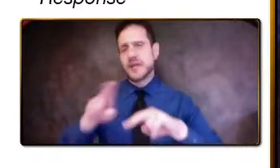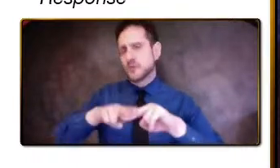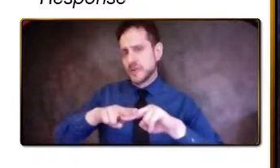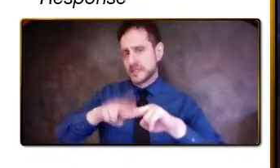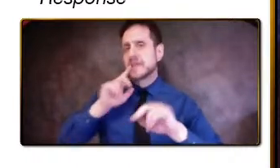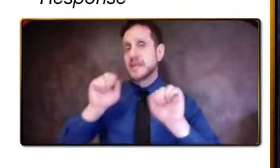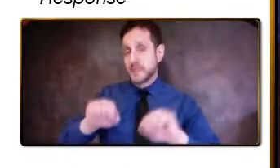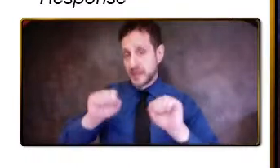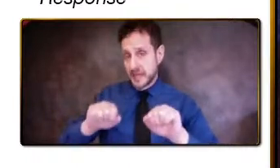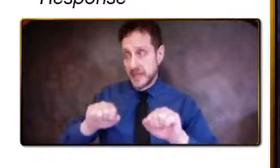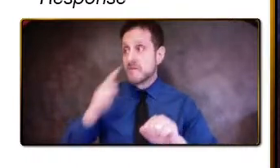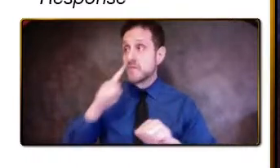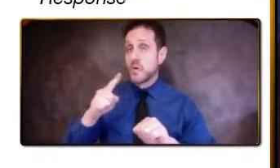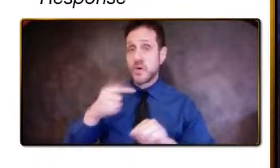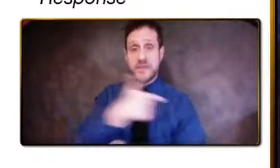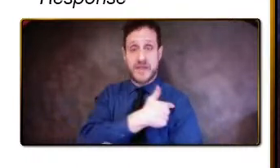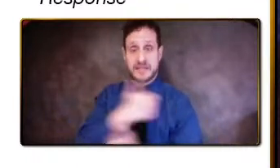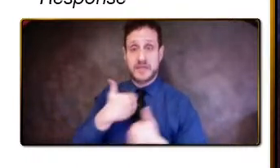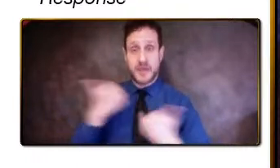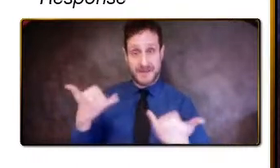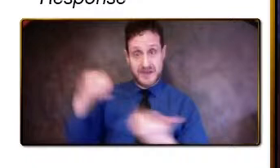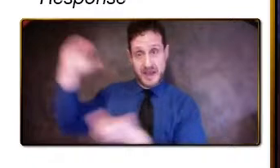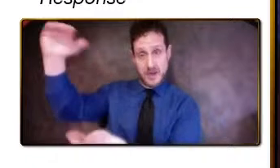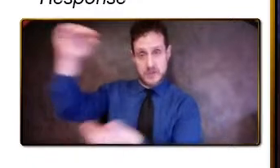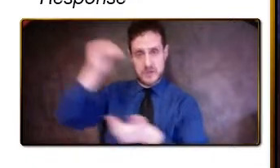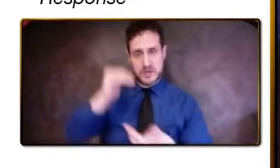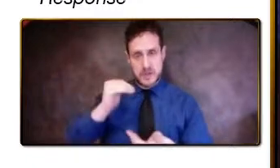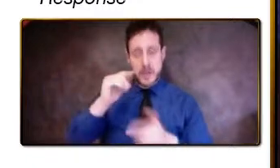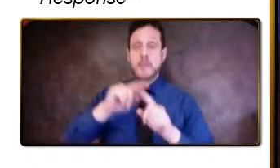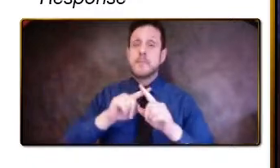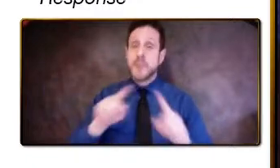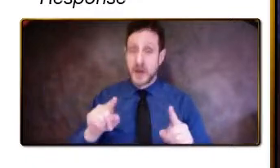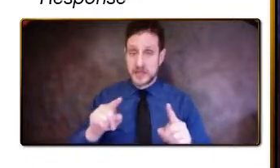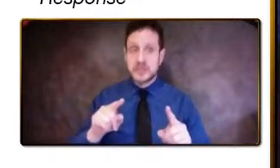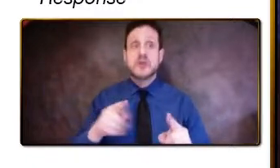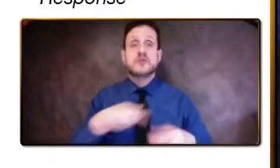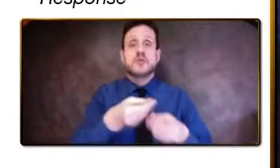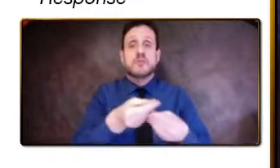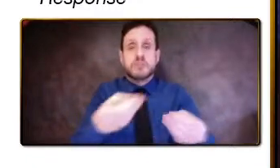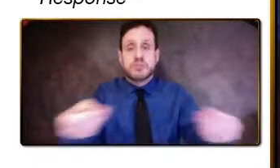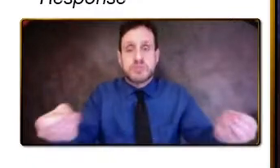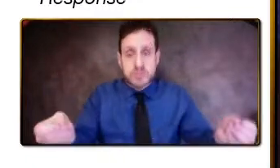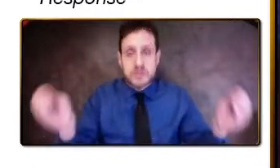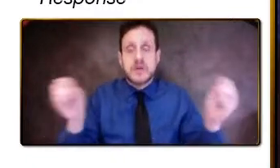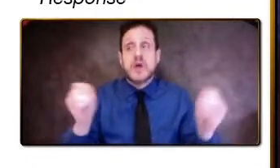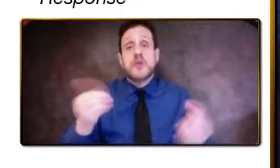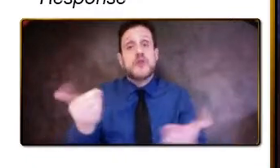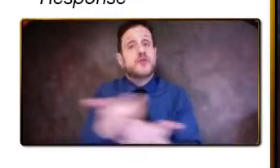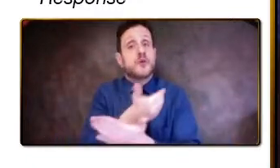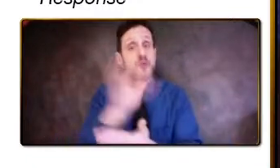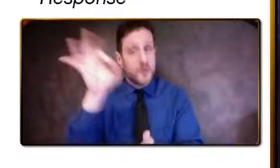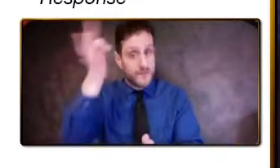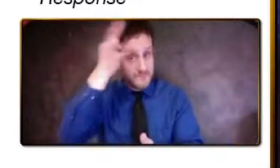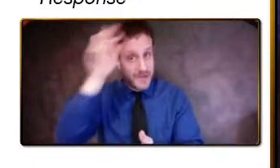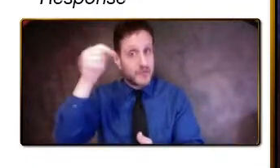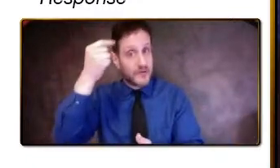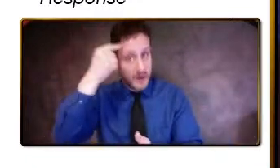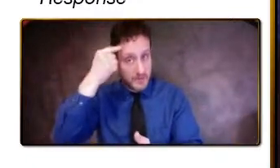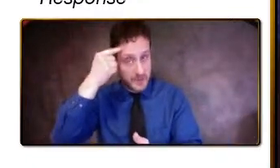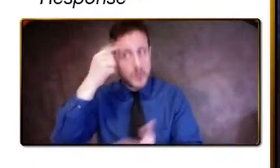right now, but to efficiently administer dramatically more doses that the new federal administration intends to